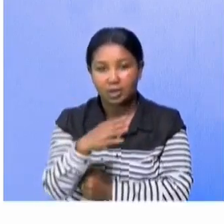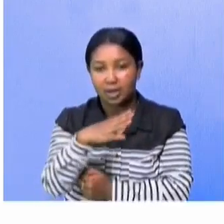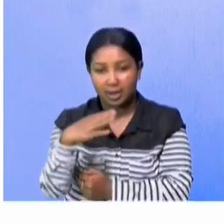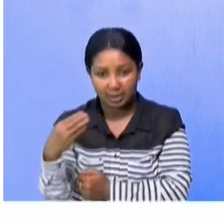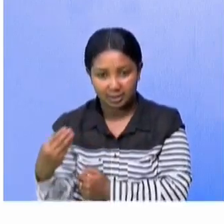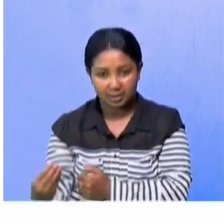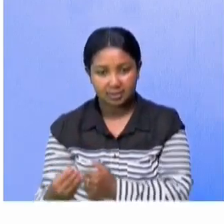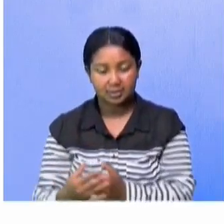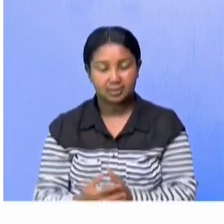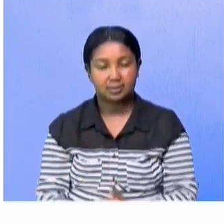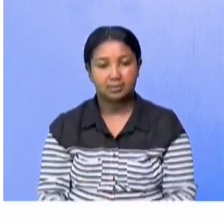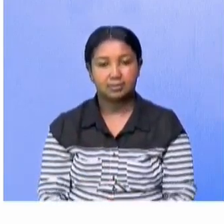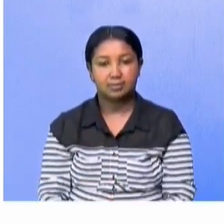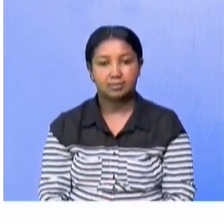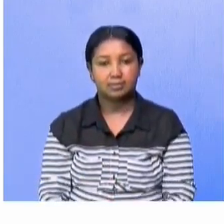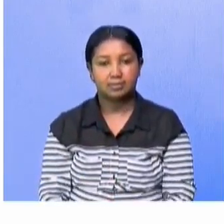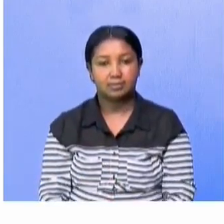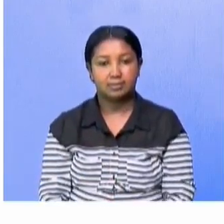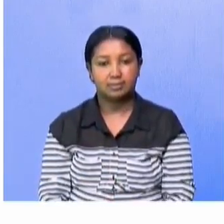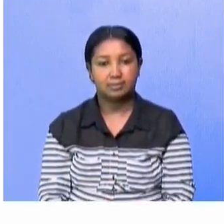and